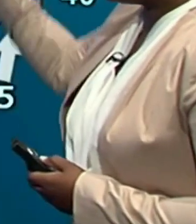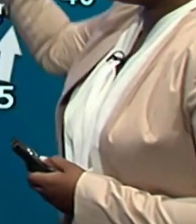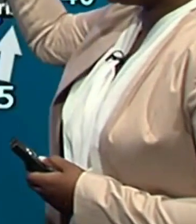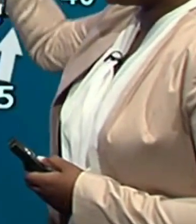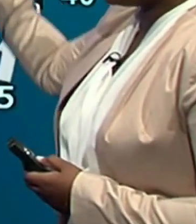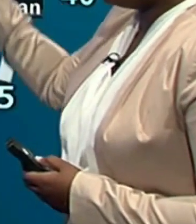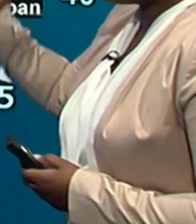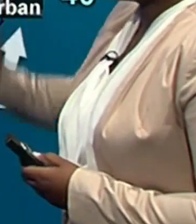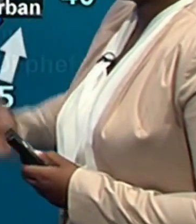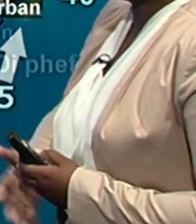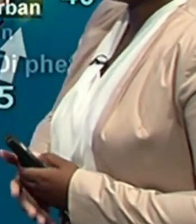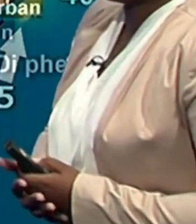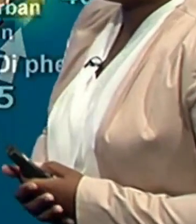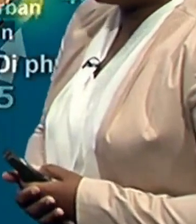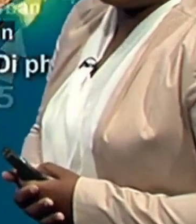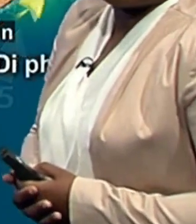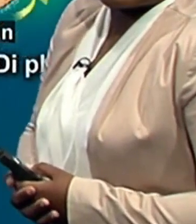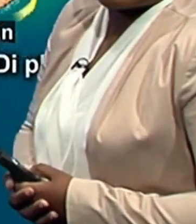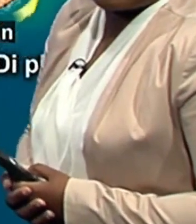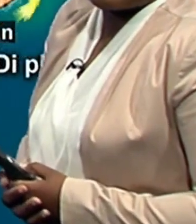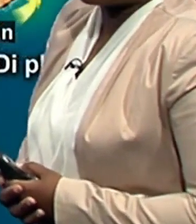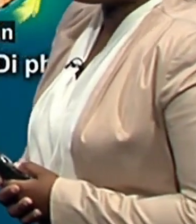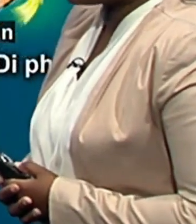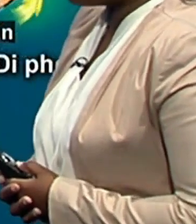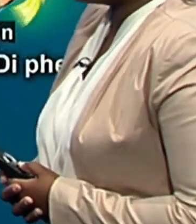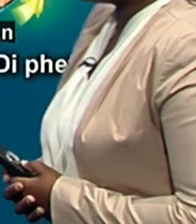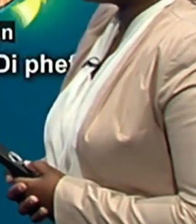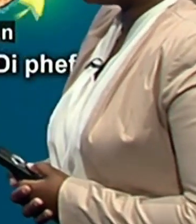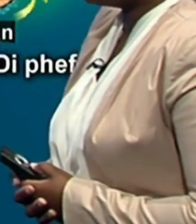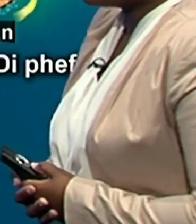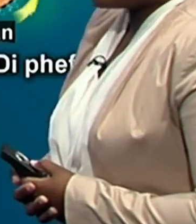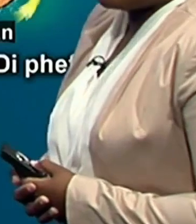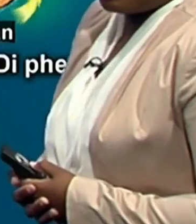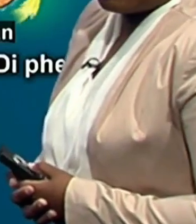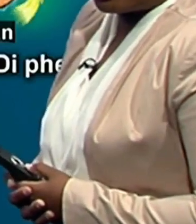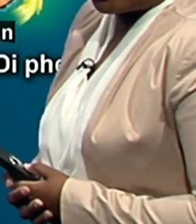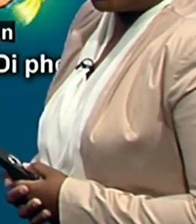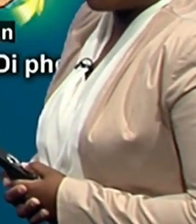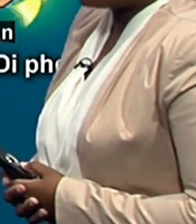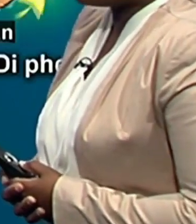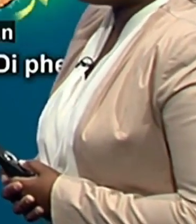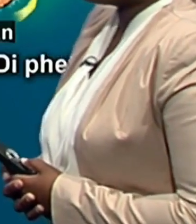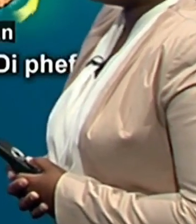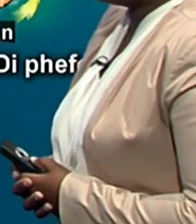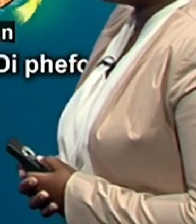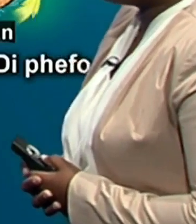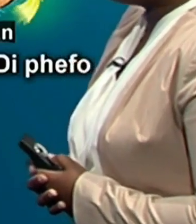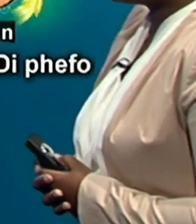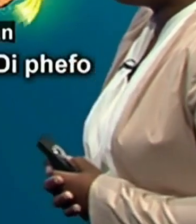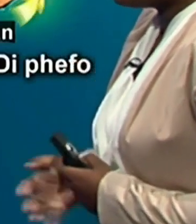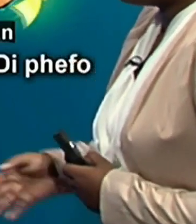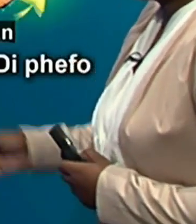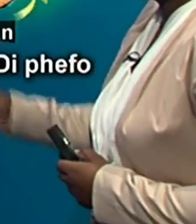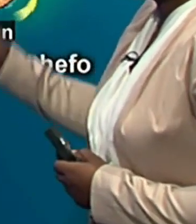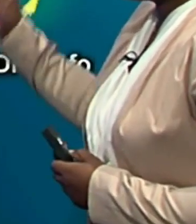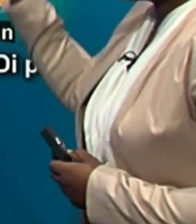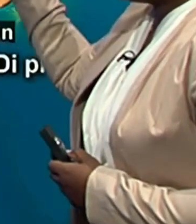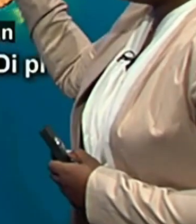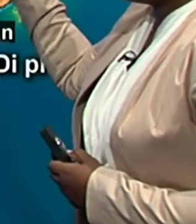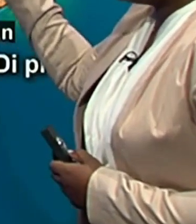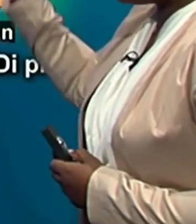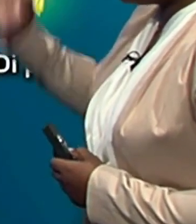mme bogareng jwa naga go tla itemogela dipula ka diperesente di le 60 re lebelela mo bosegong jwa gompieno ponelo pele a maemo a bosa ba